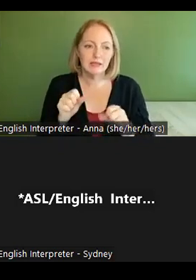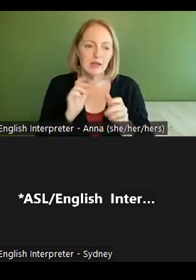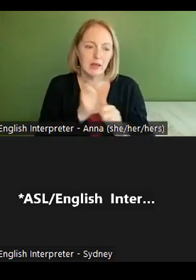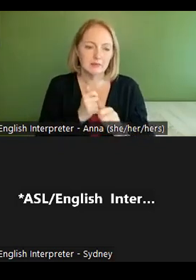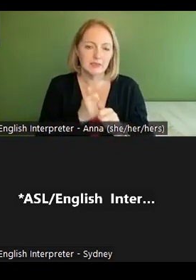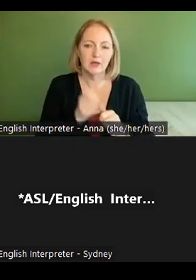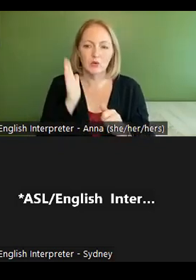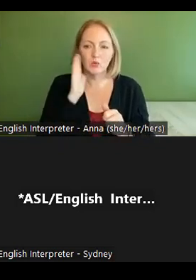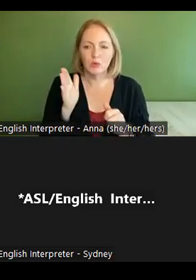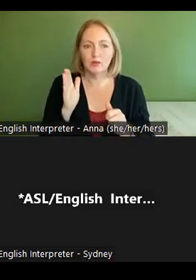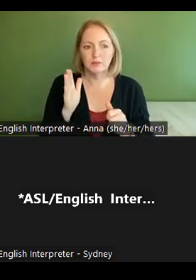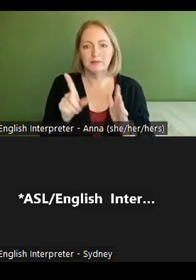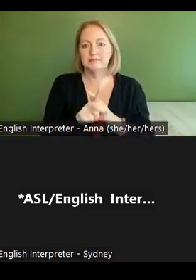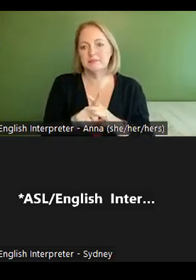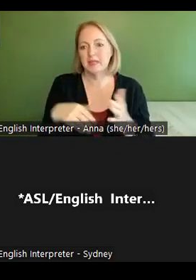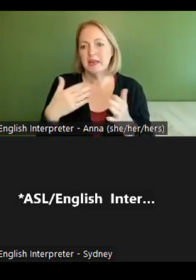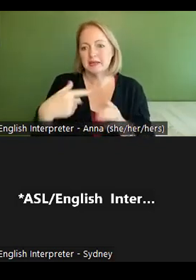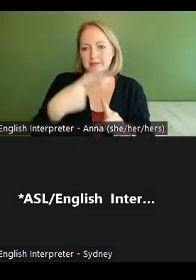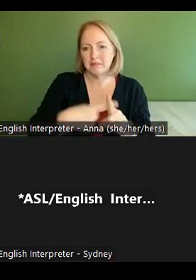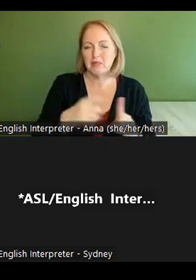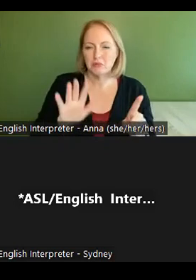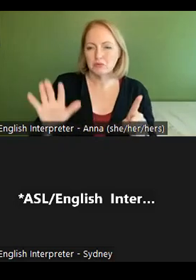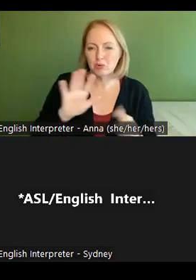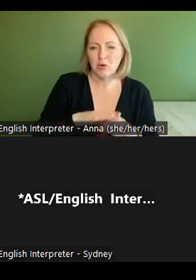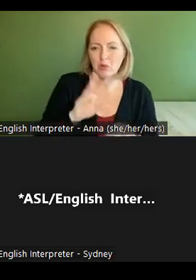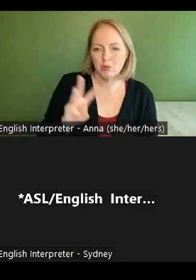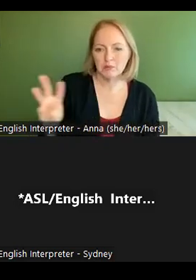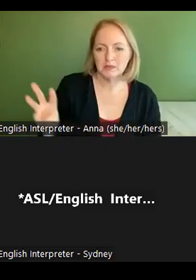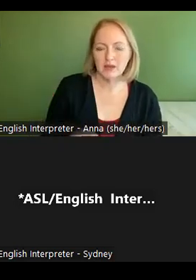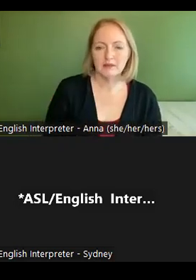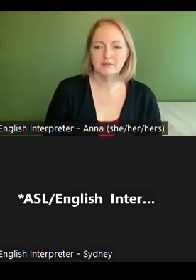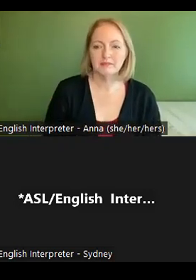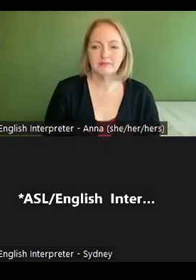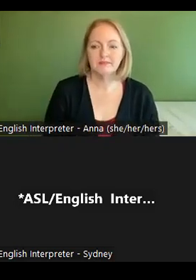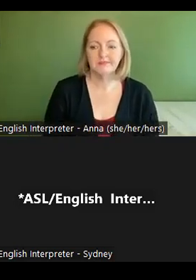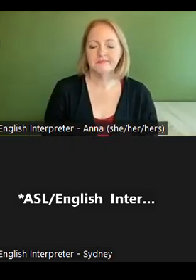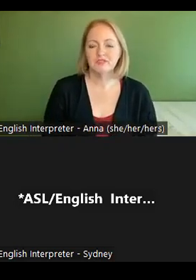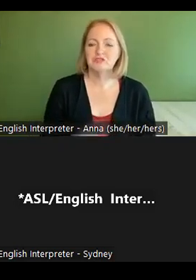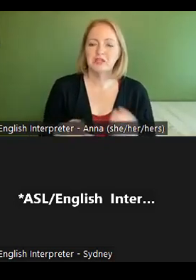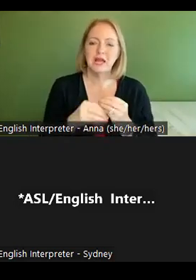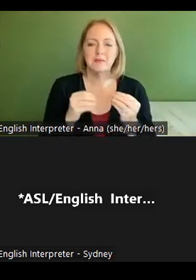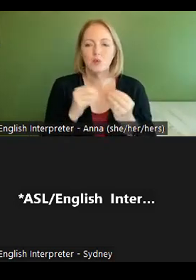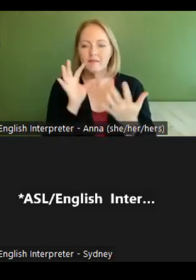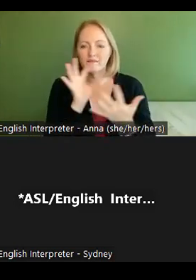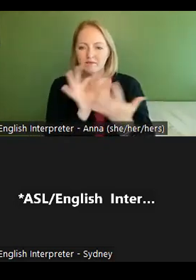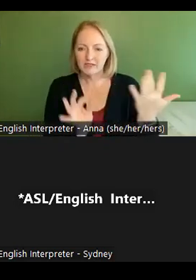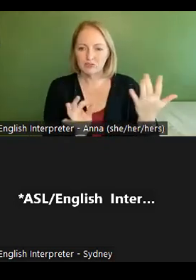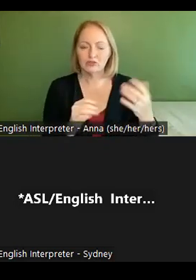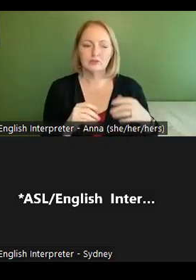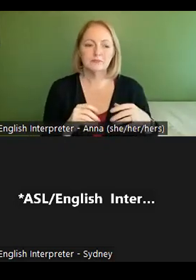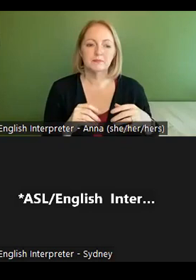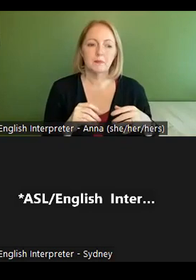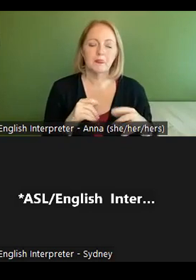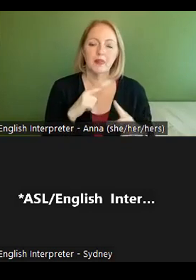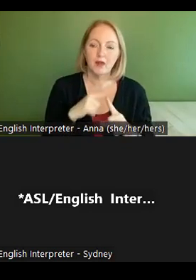be coming to the site over the next month or so that should have some added functionality. And then also